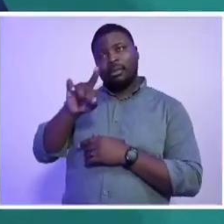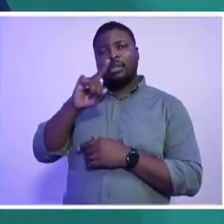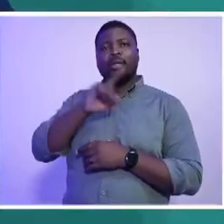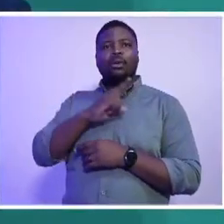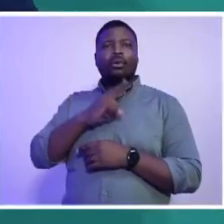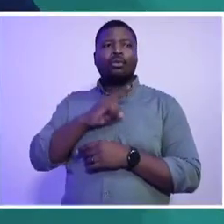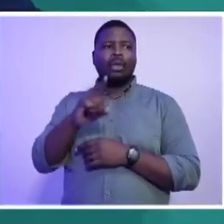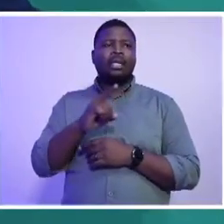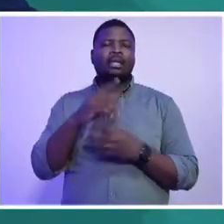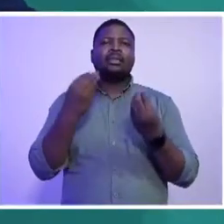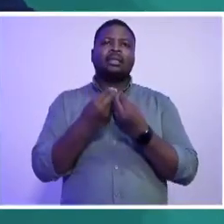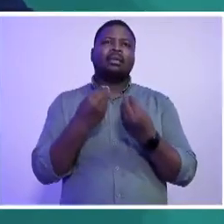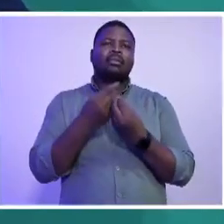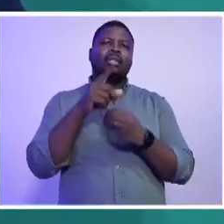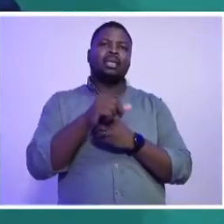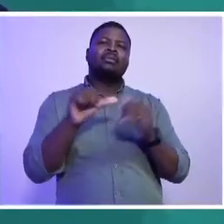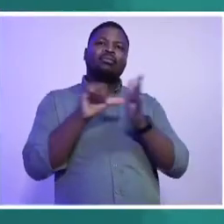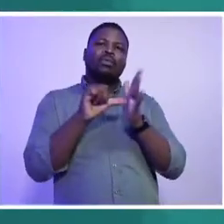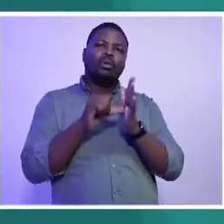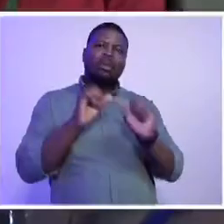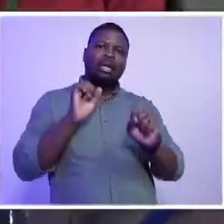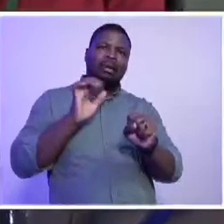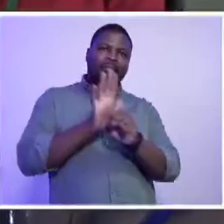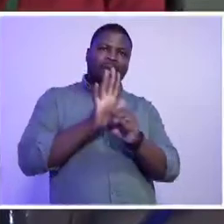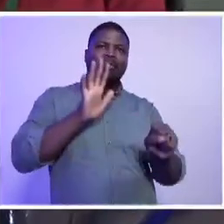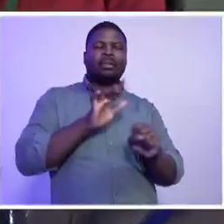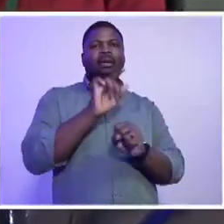our sector and particularly farmers.